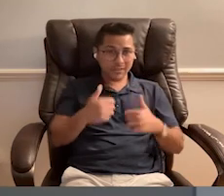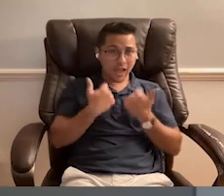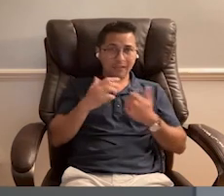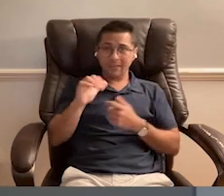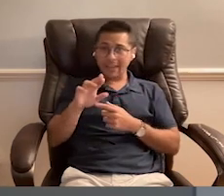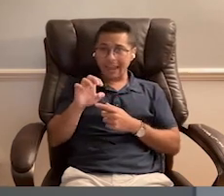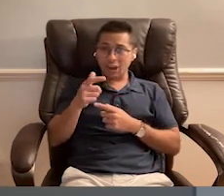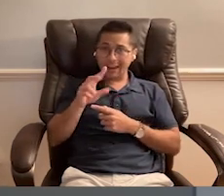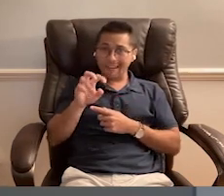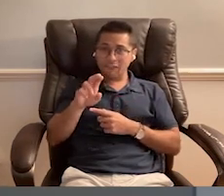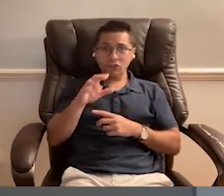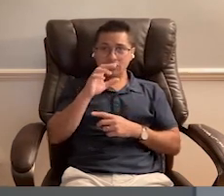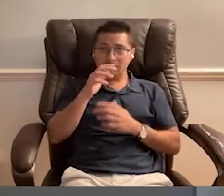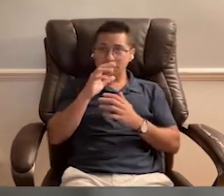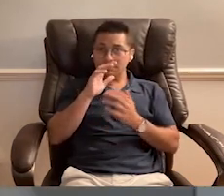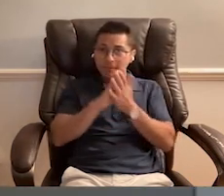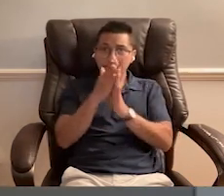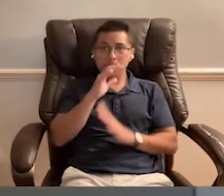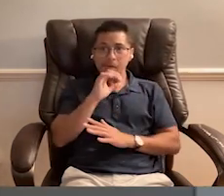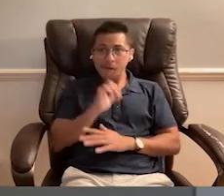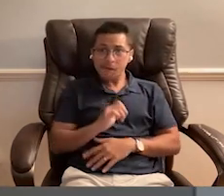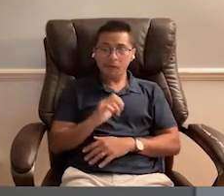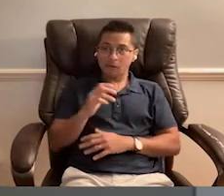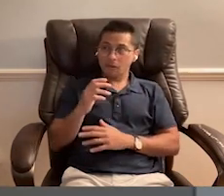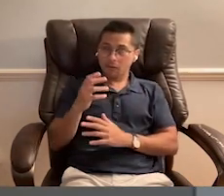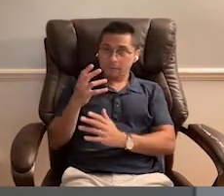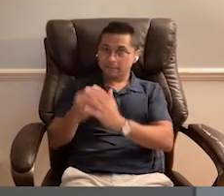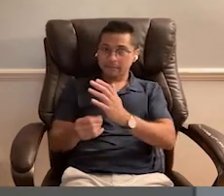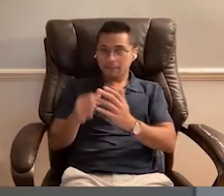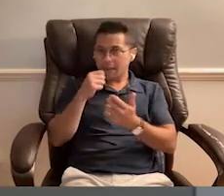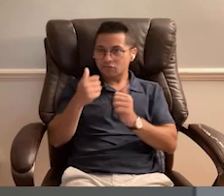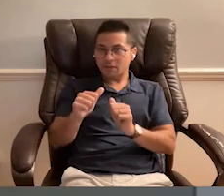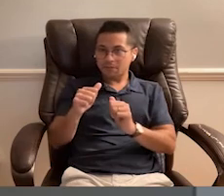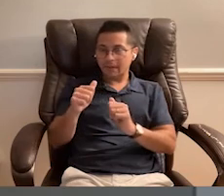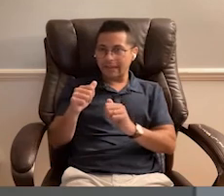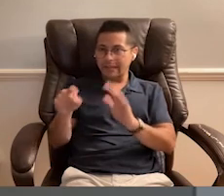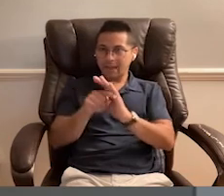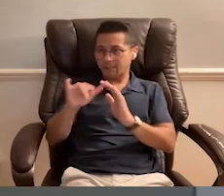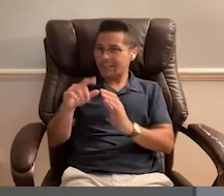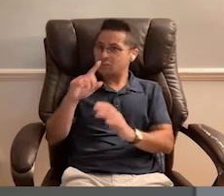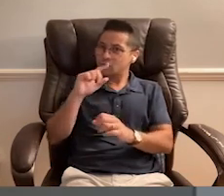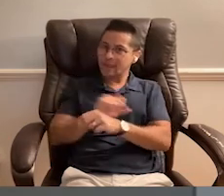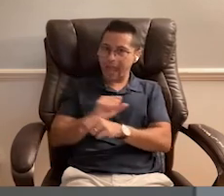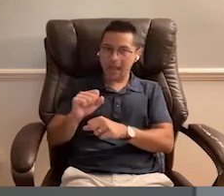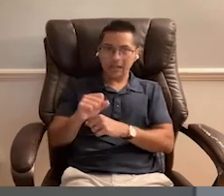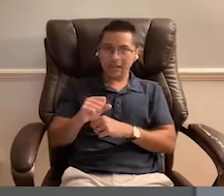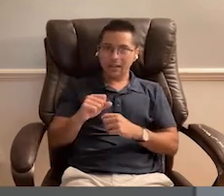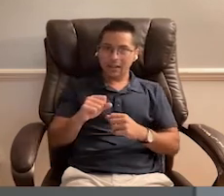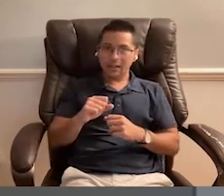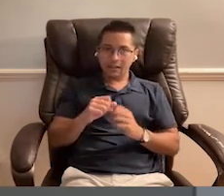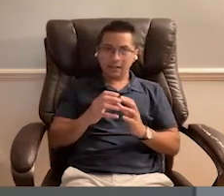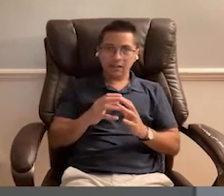things change in people's lives. Caregivers age, and some things happen to caregivers. I'm not trying to be negative,